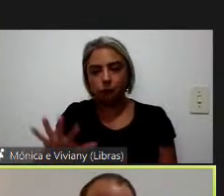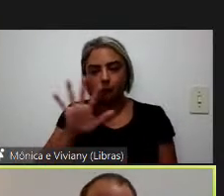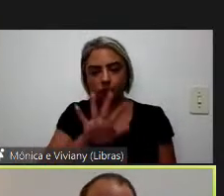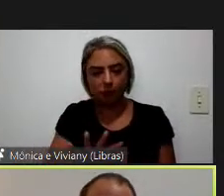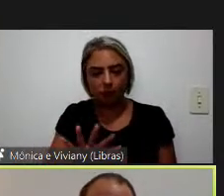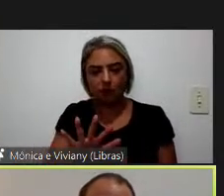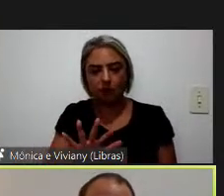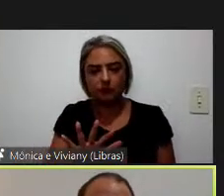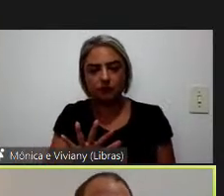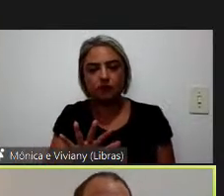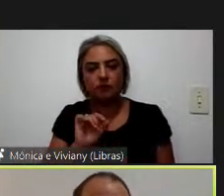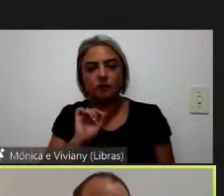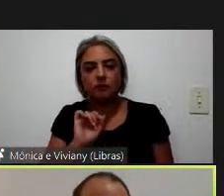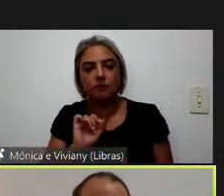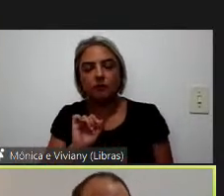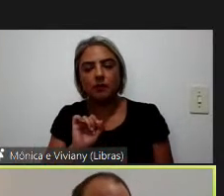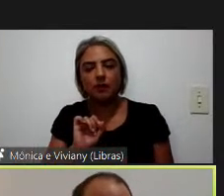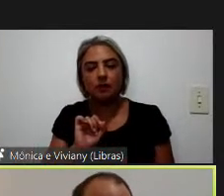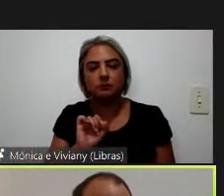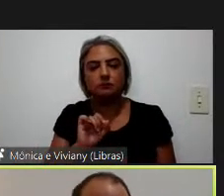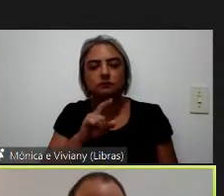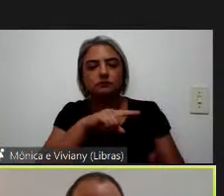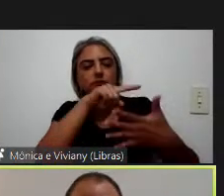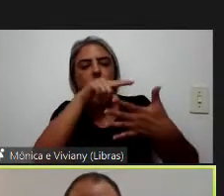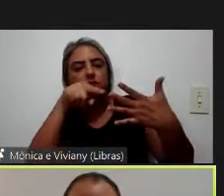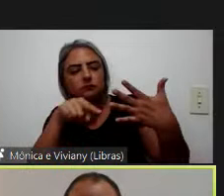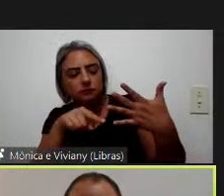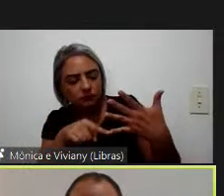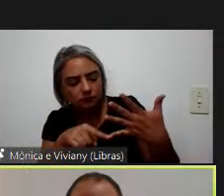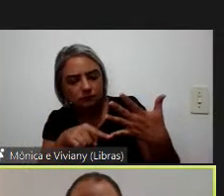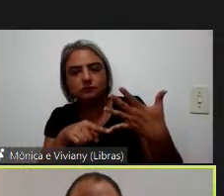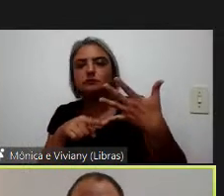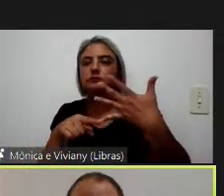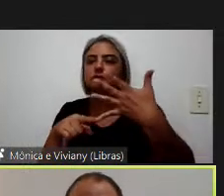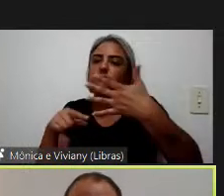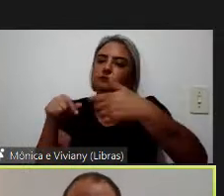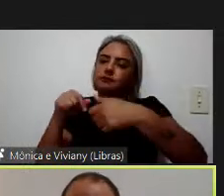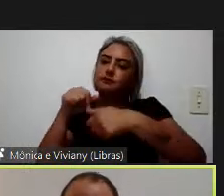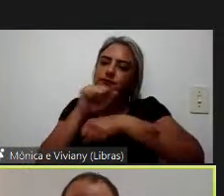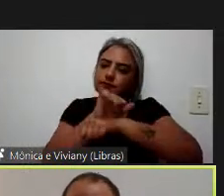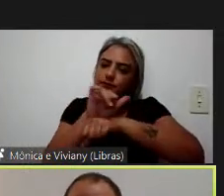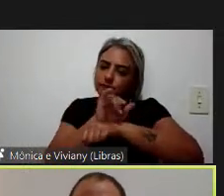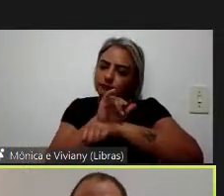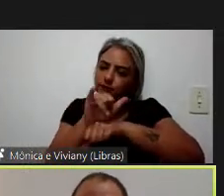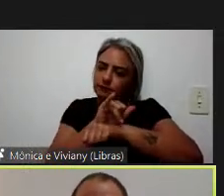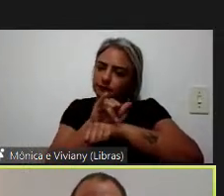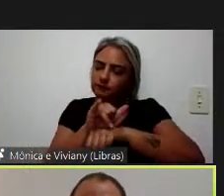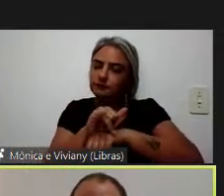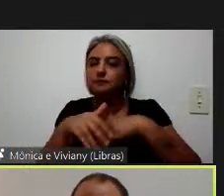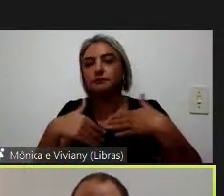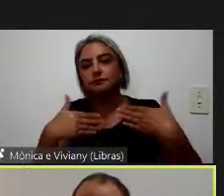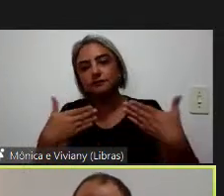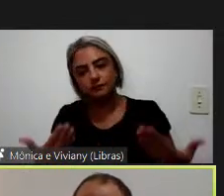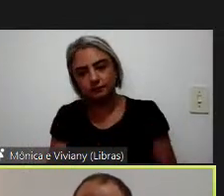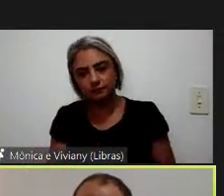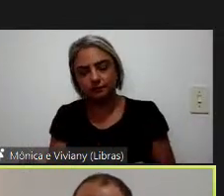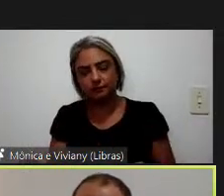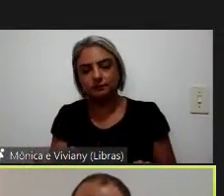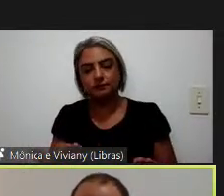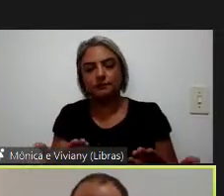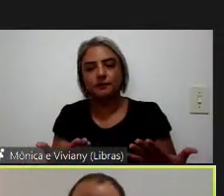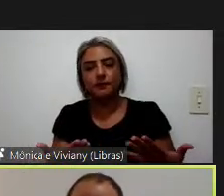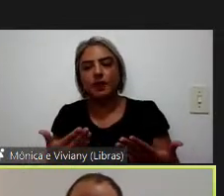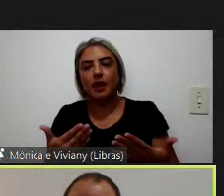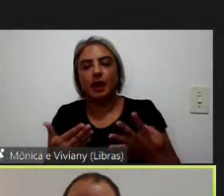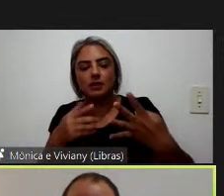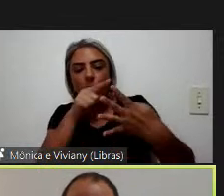settings. So to recap, these have been the 4 areas of action on nutrition in primary